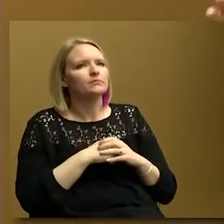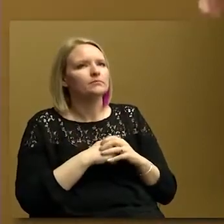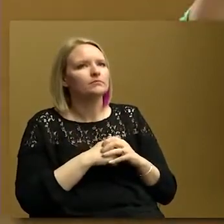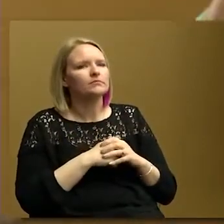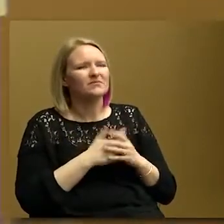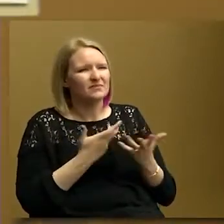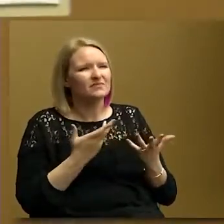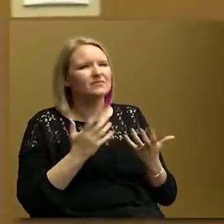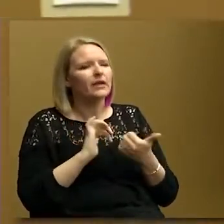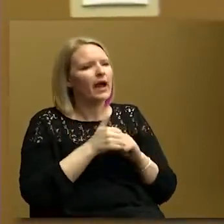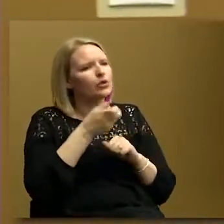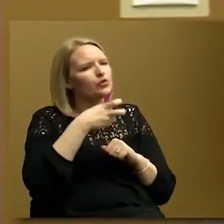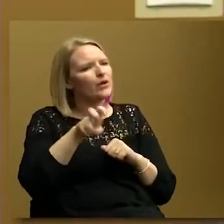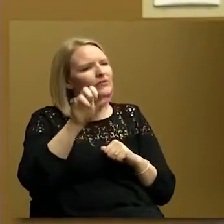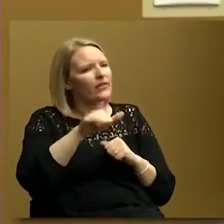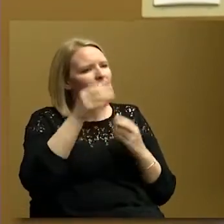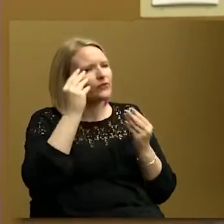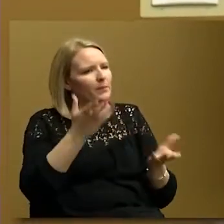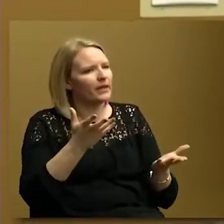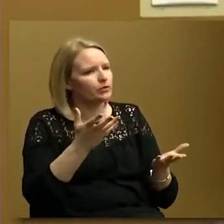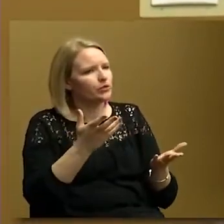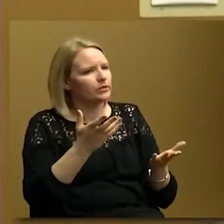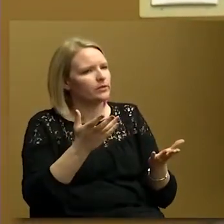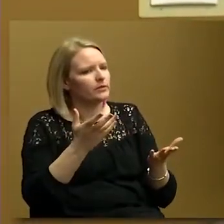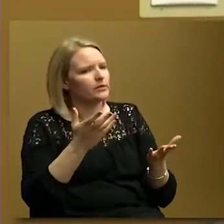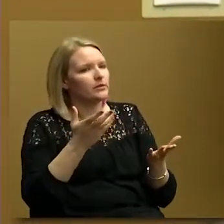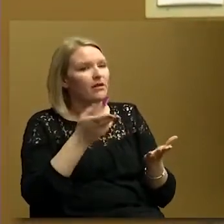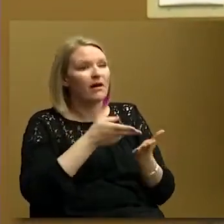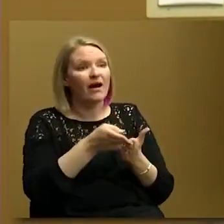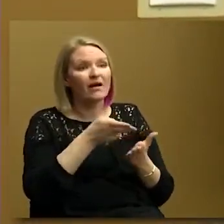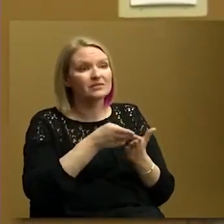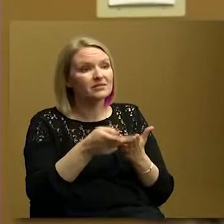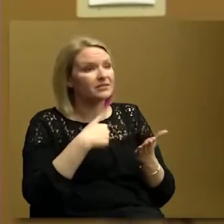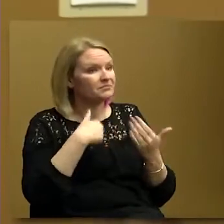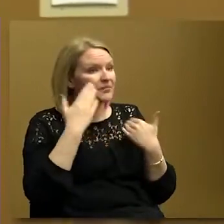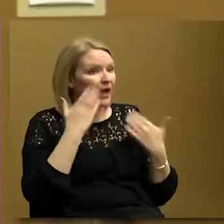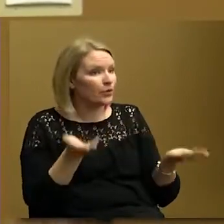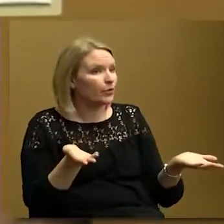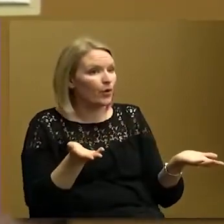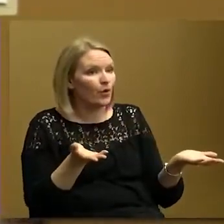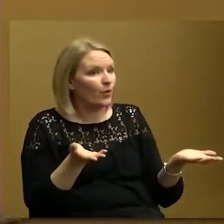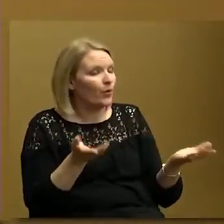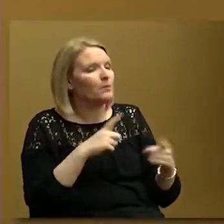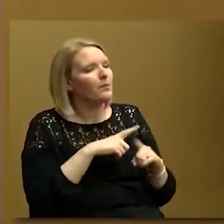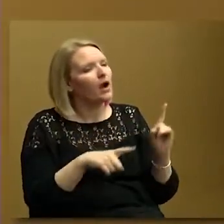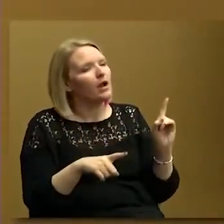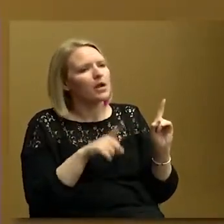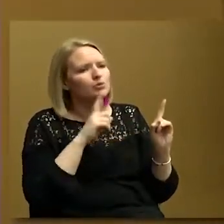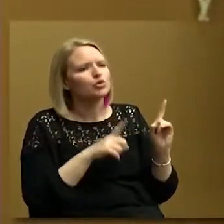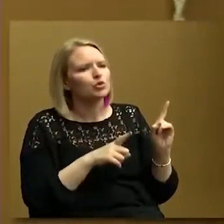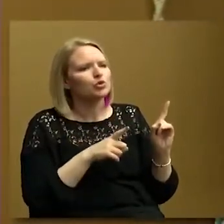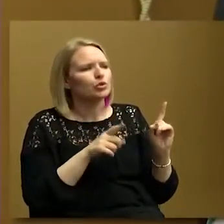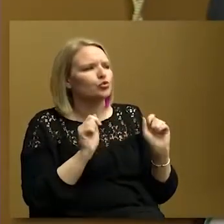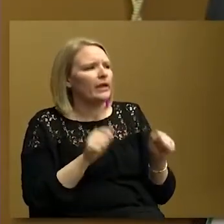you transfer that? And to be honest with you, I don't know, but I'm sure that there is a